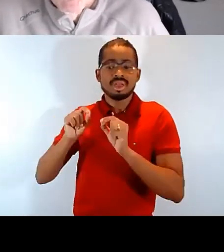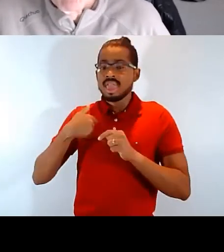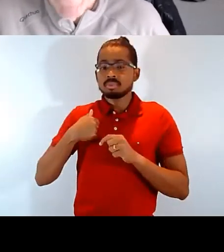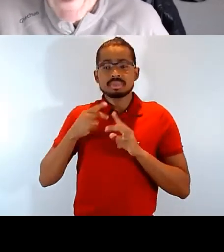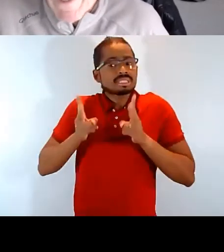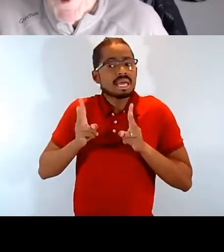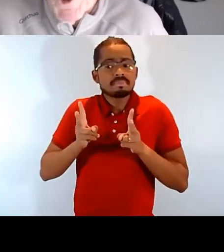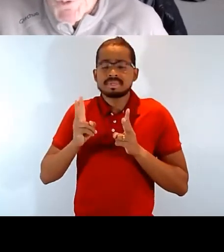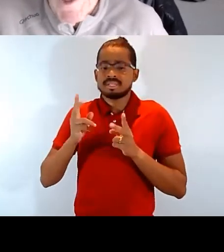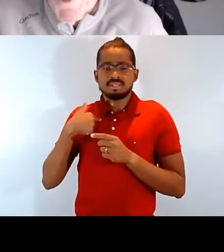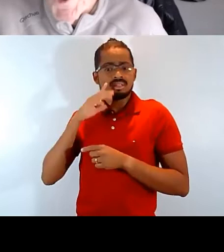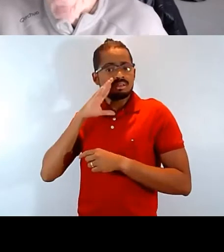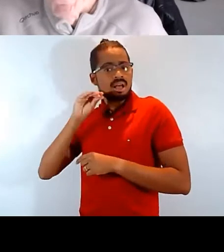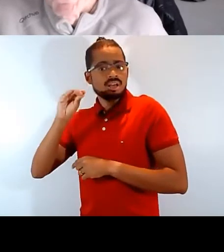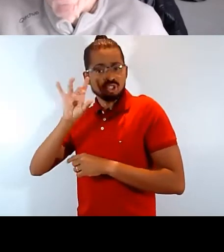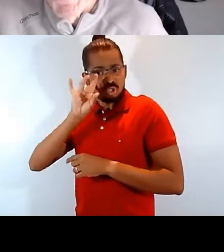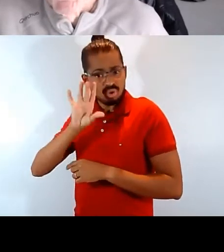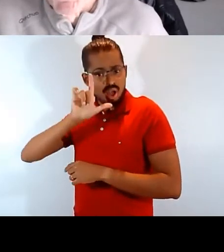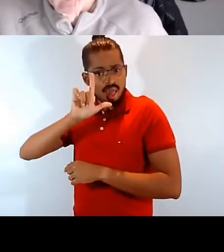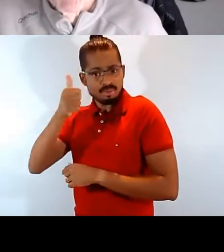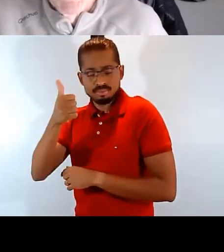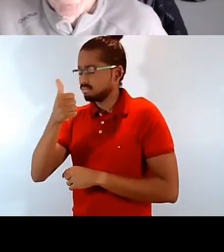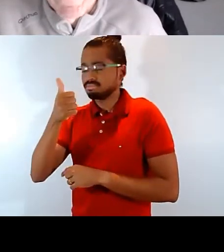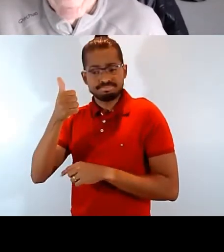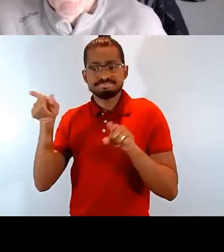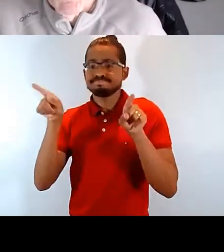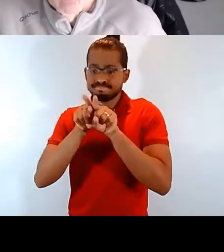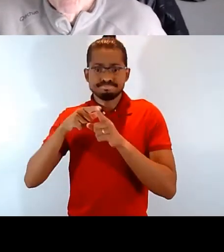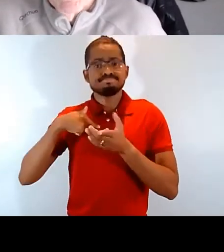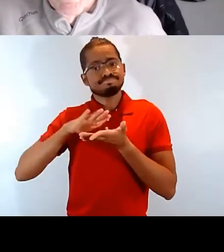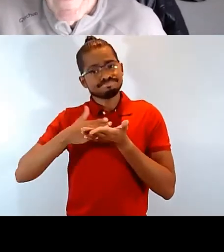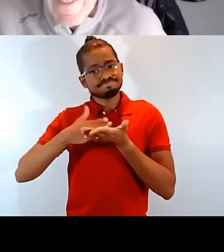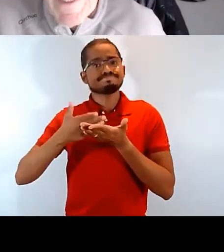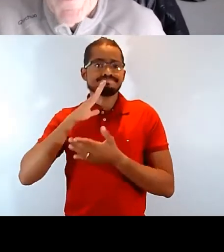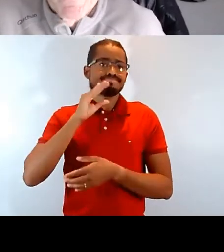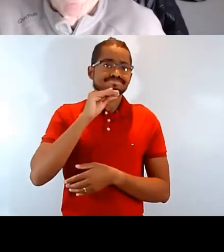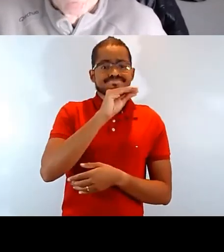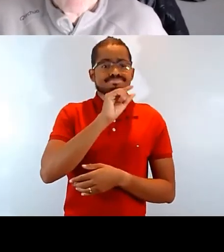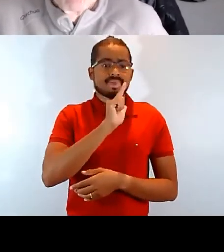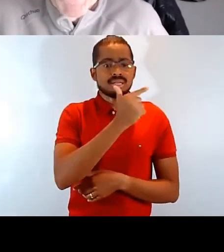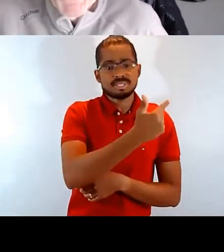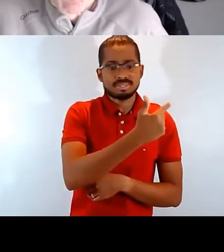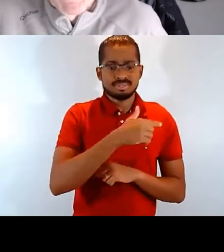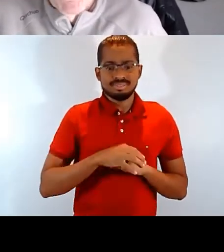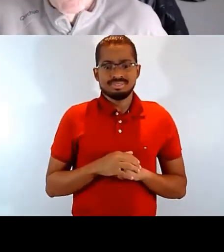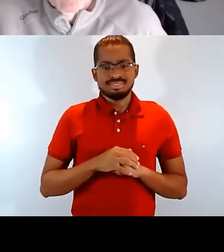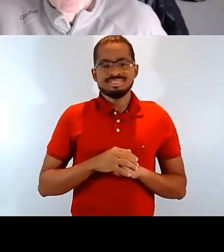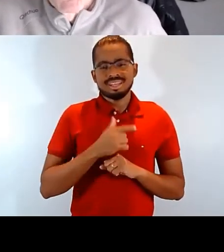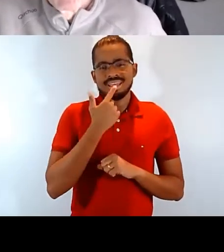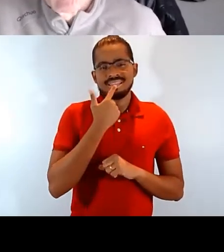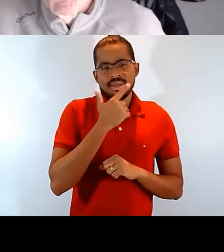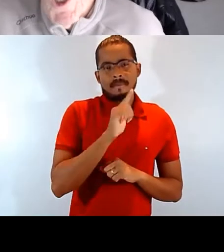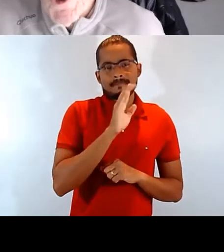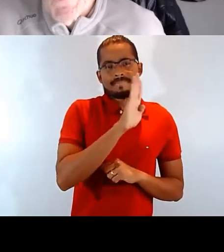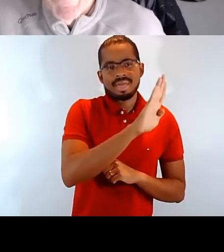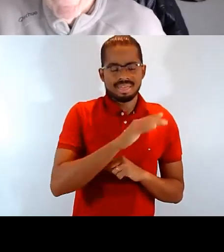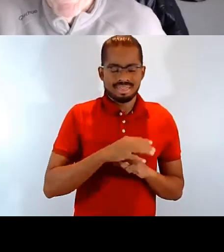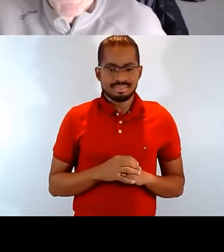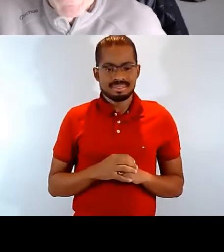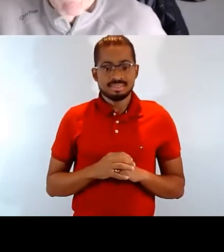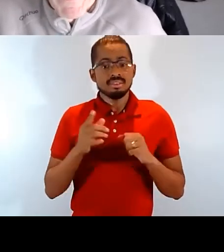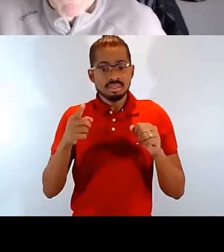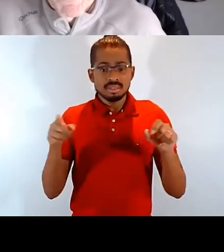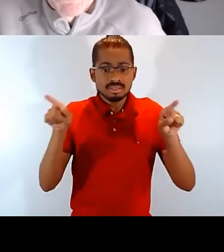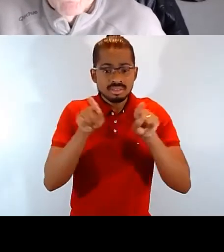my B language as well, not just into my A language. And many speakers did not speak